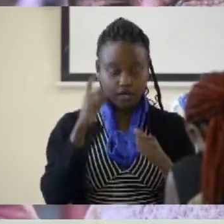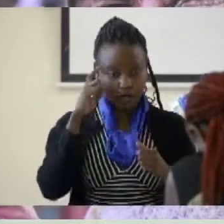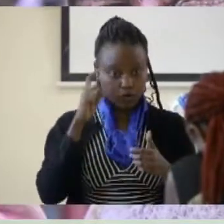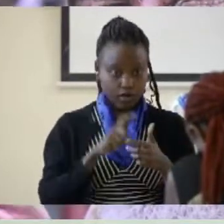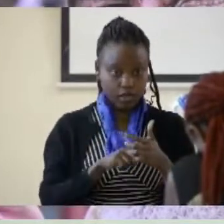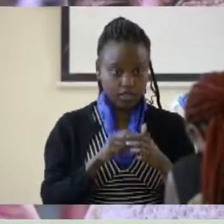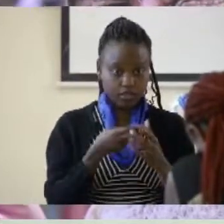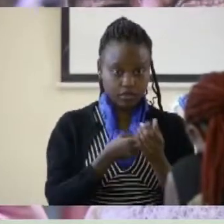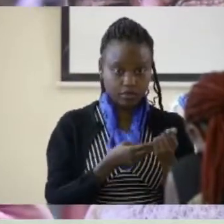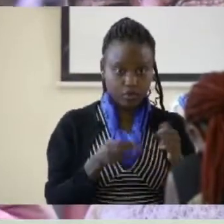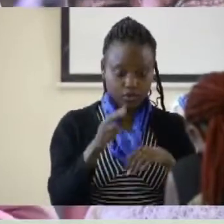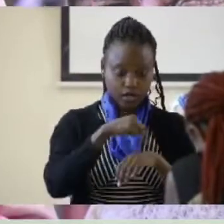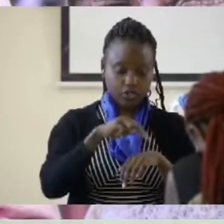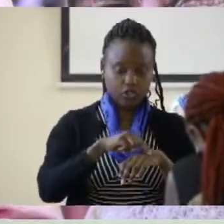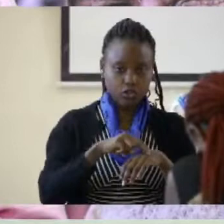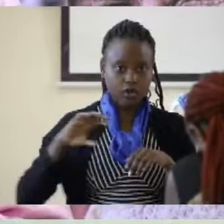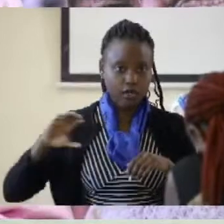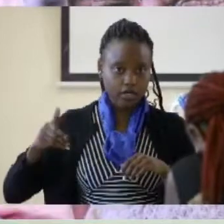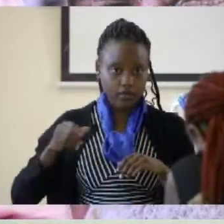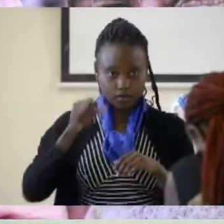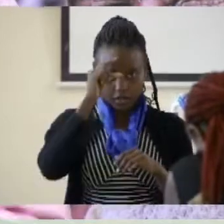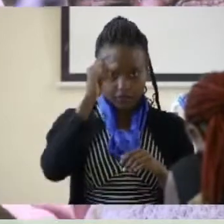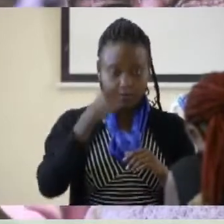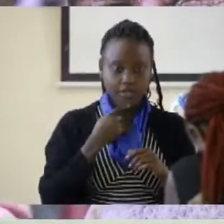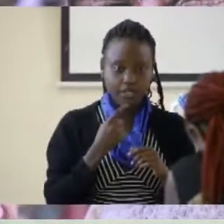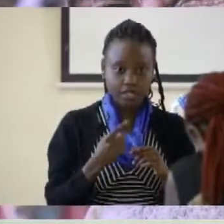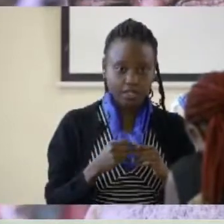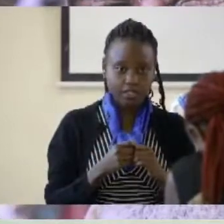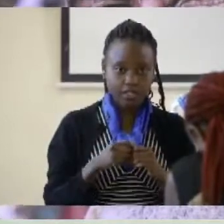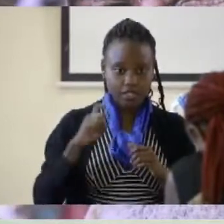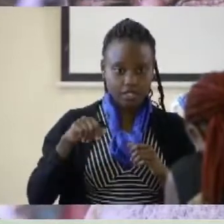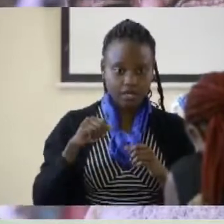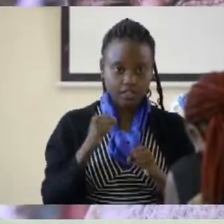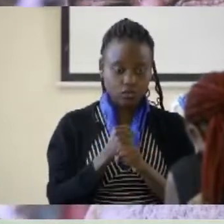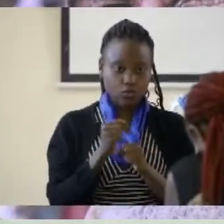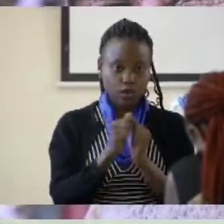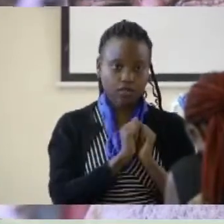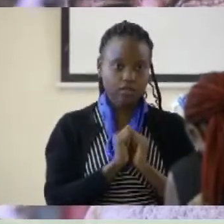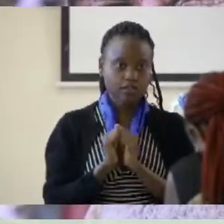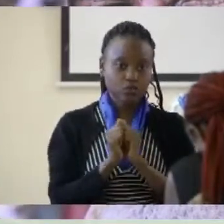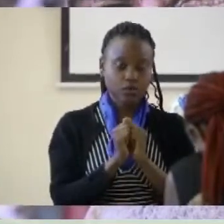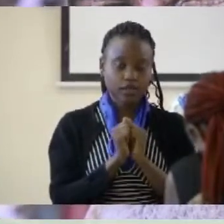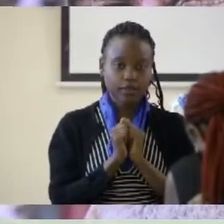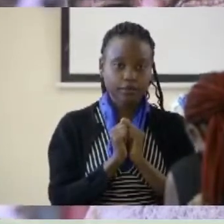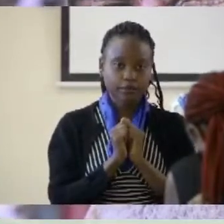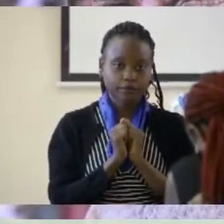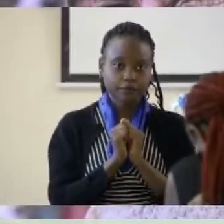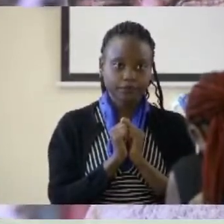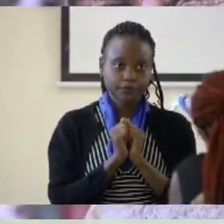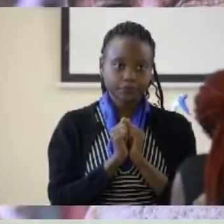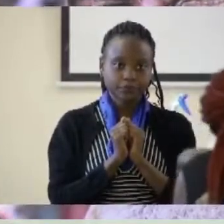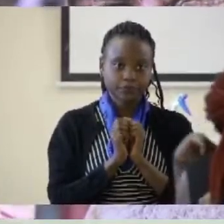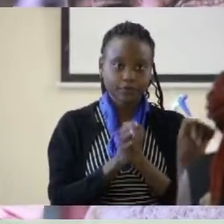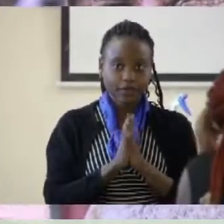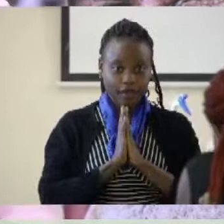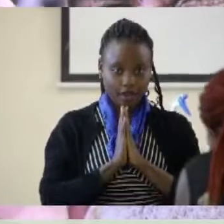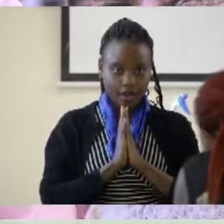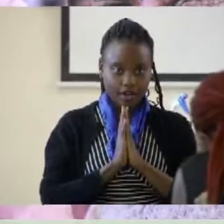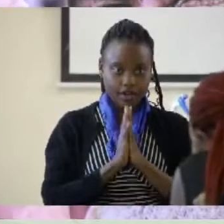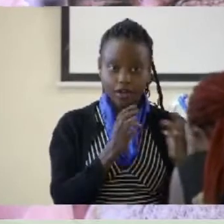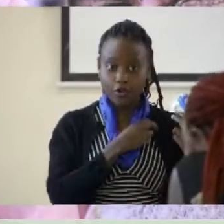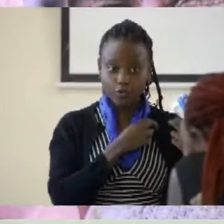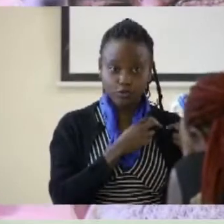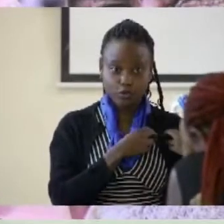government. And they say they must work together and in consultation